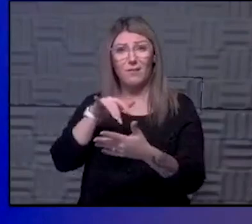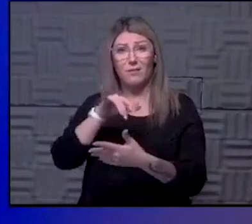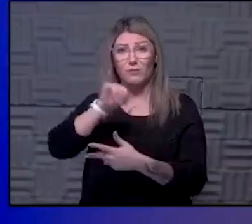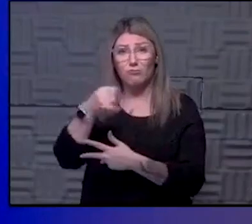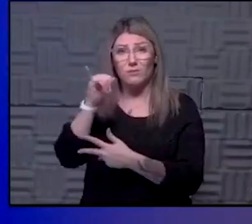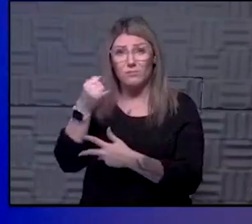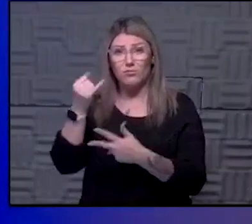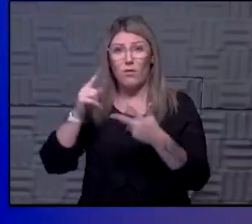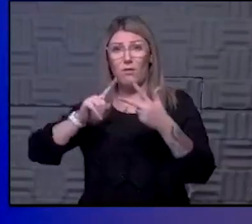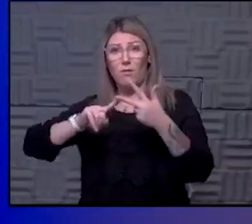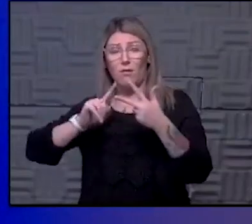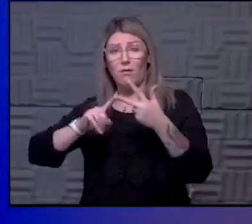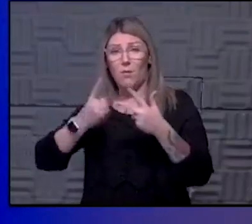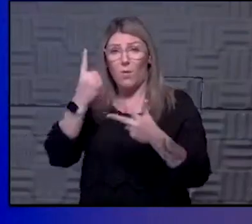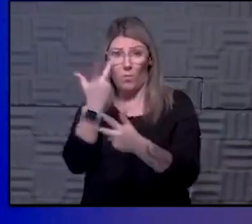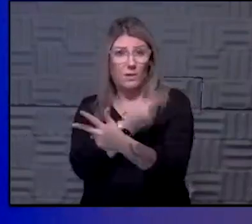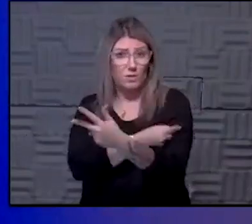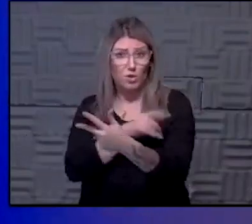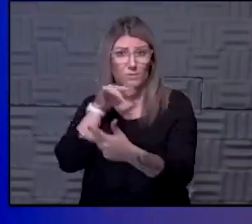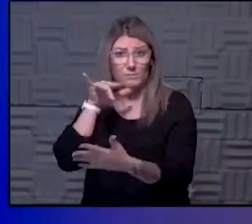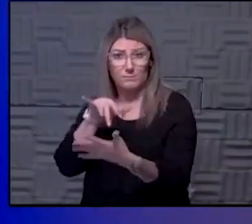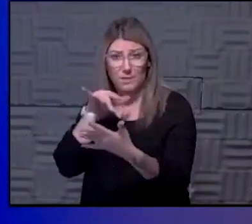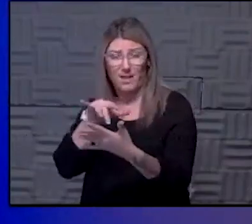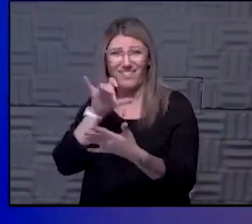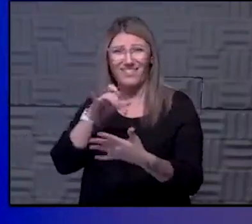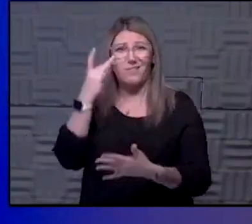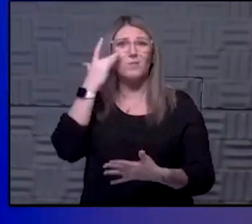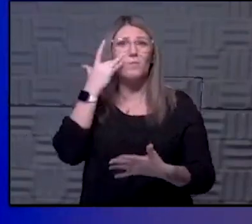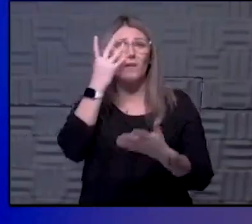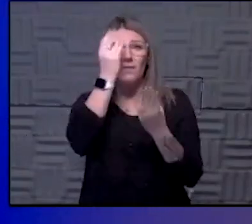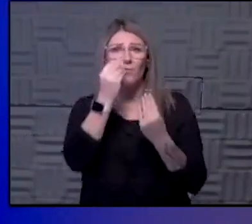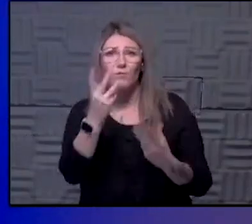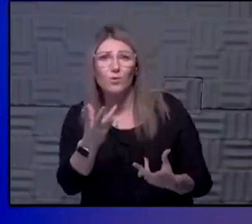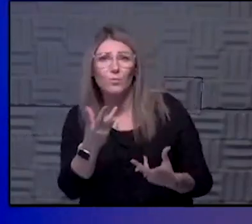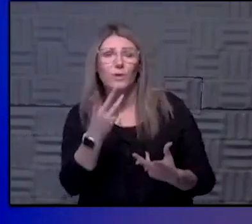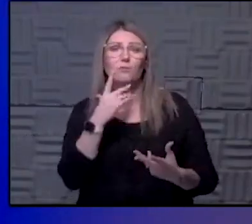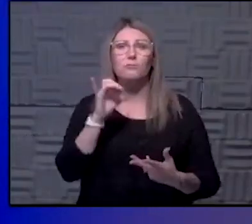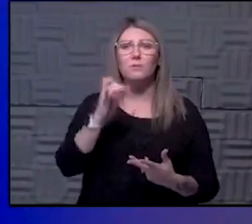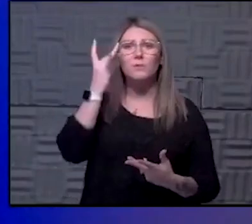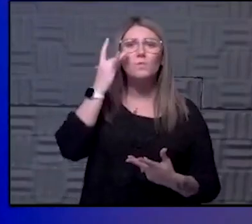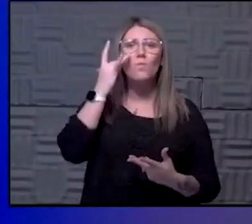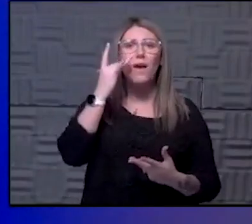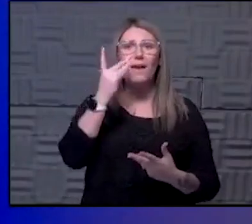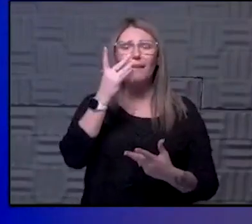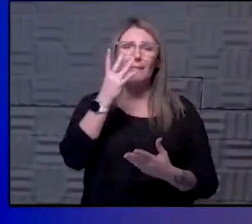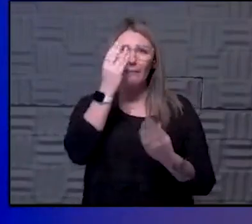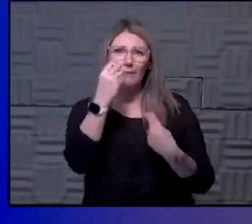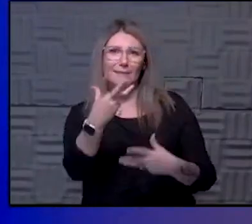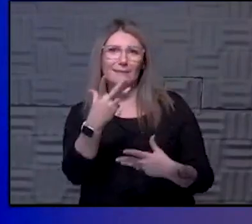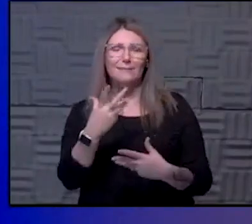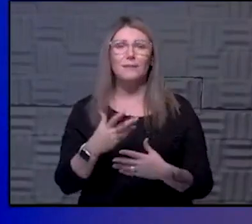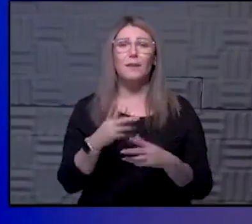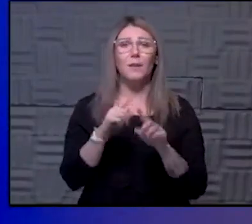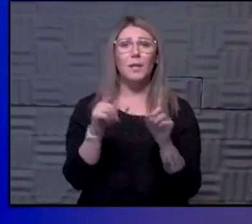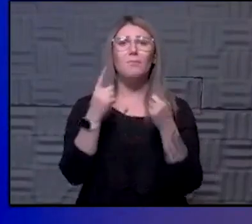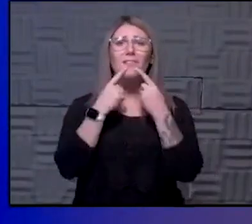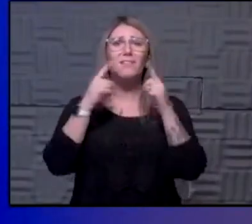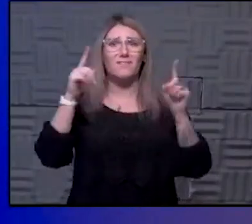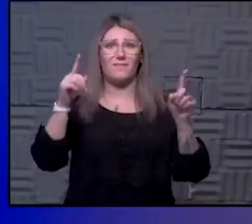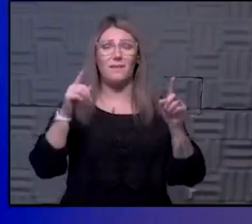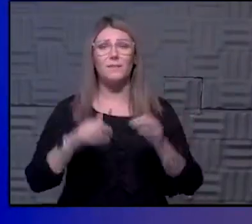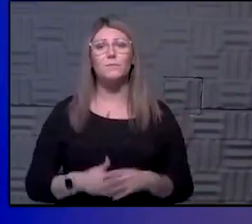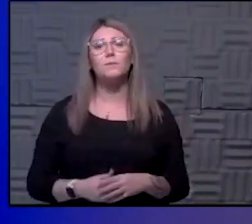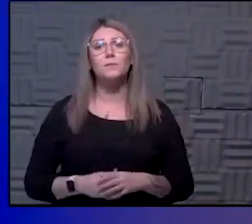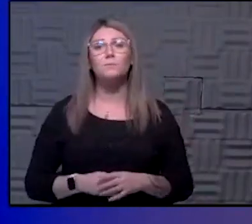Johnson & Johnson was for 1 dose, and so that's why we have that information. That's why we have that data. So, but as far as efficacy, we have to